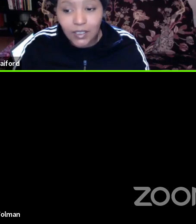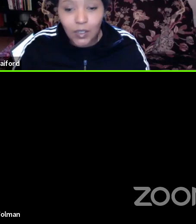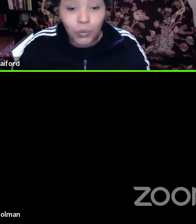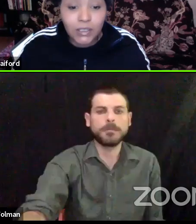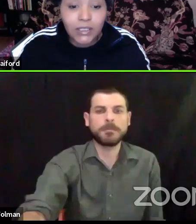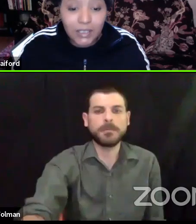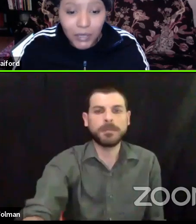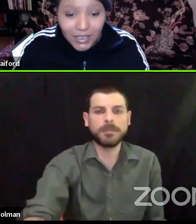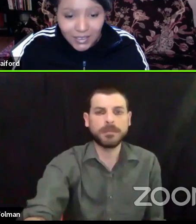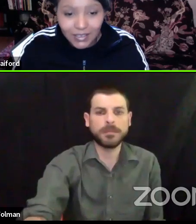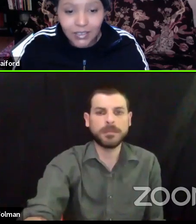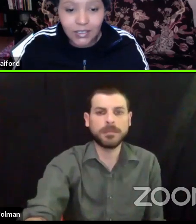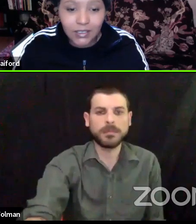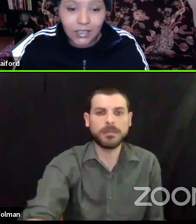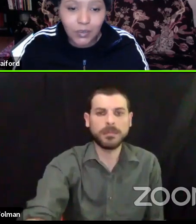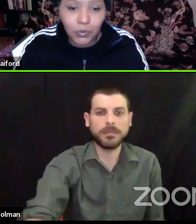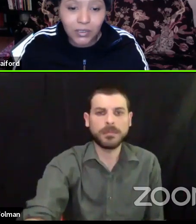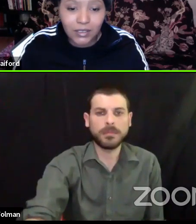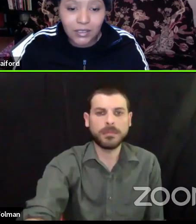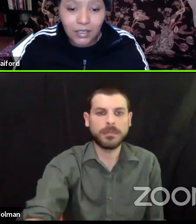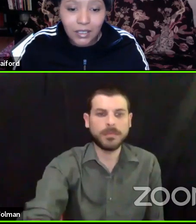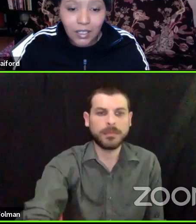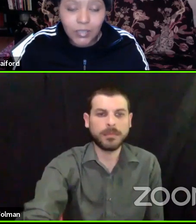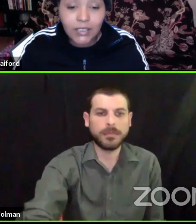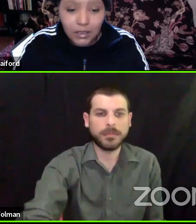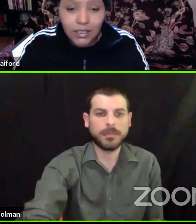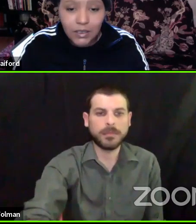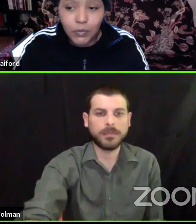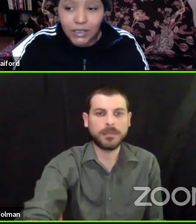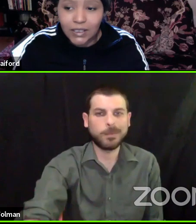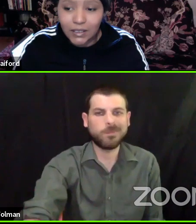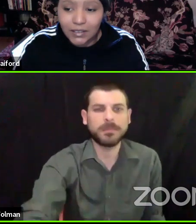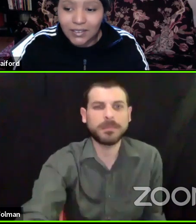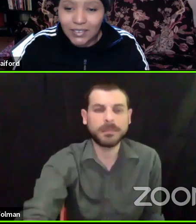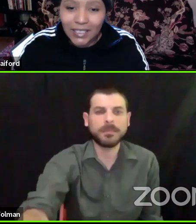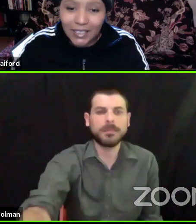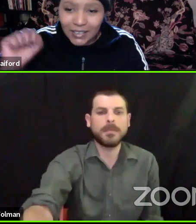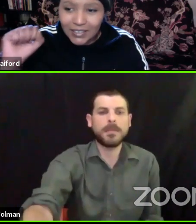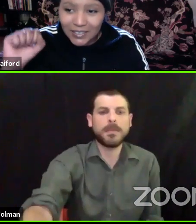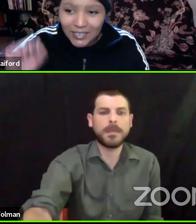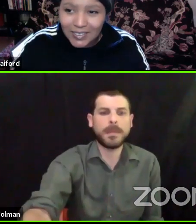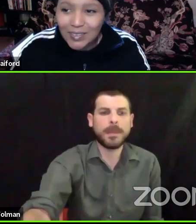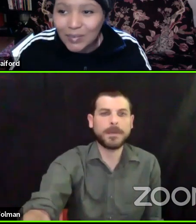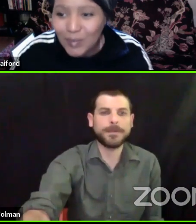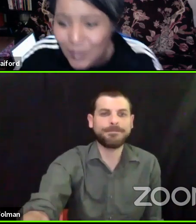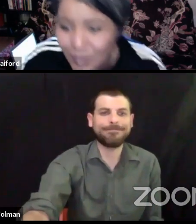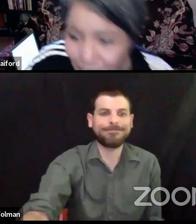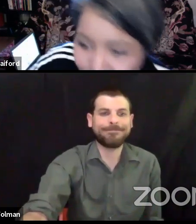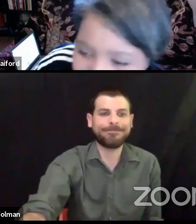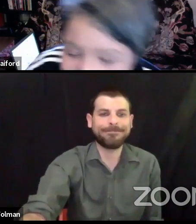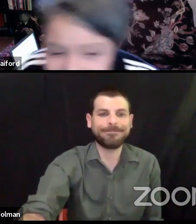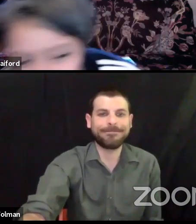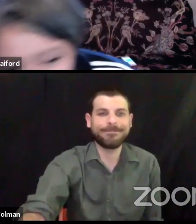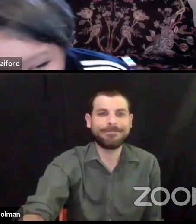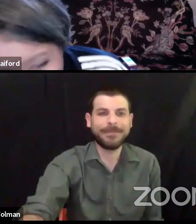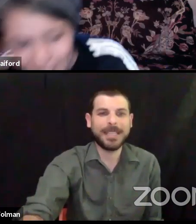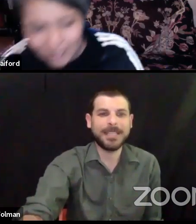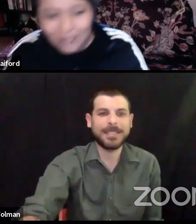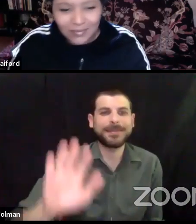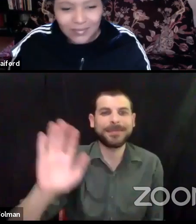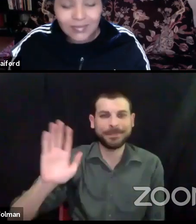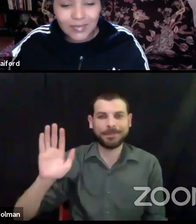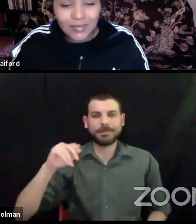next police commissioner here in the city of Portland. The children being a big deal. Hey, Andrew. Hey, Andrew.